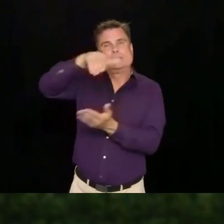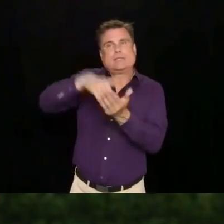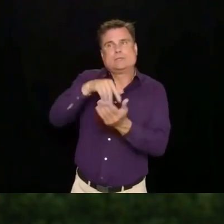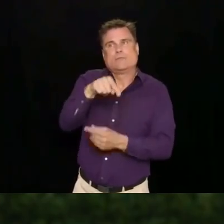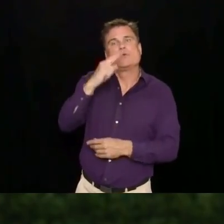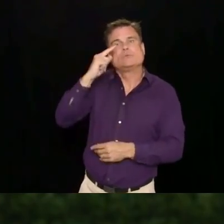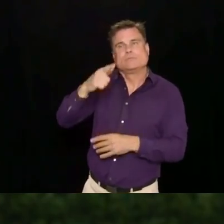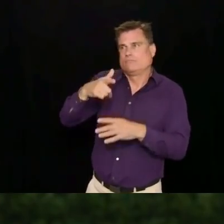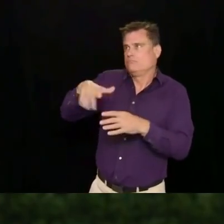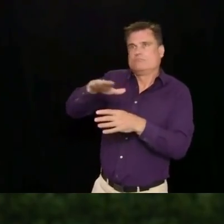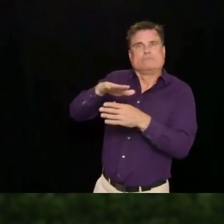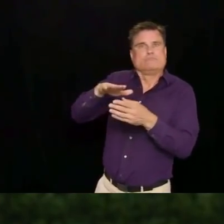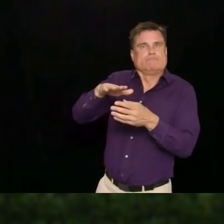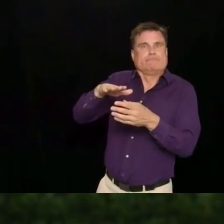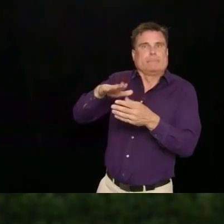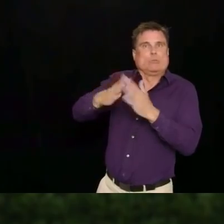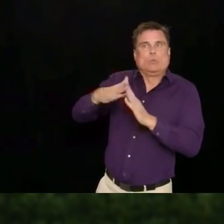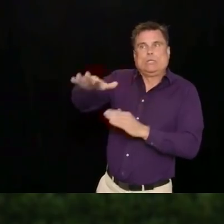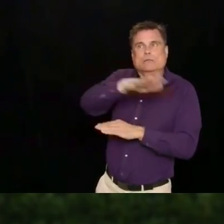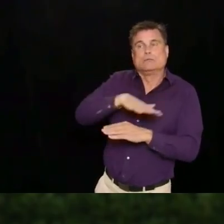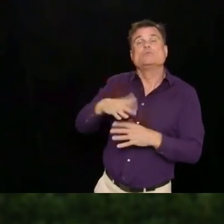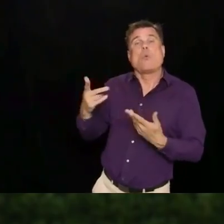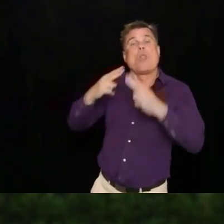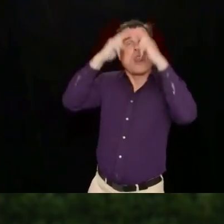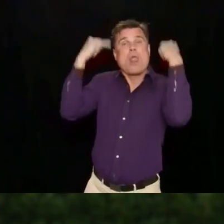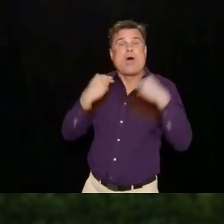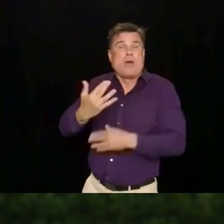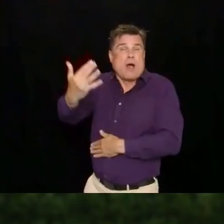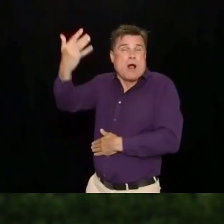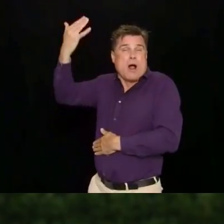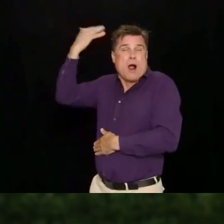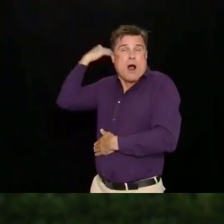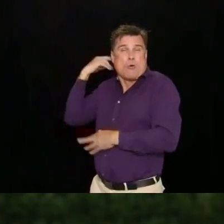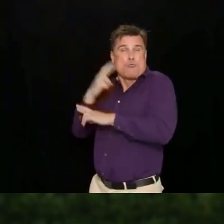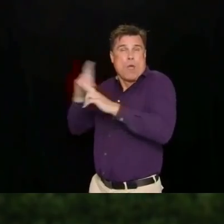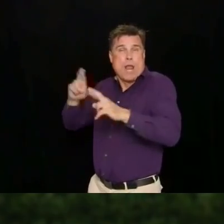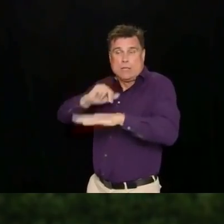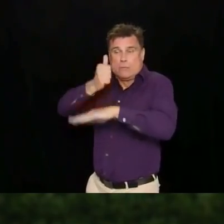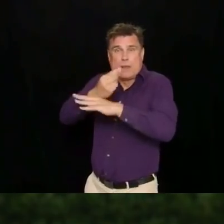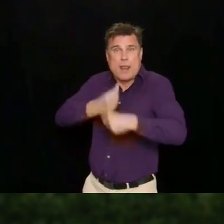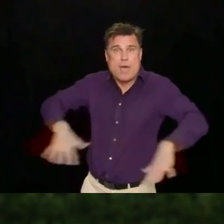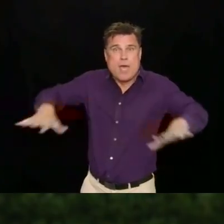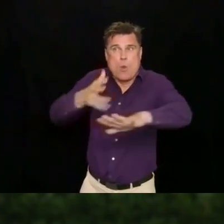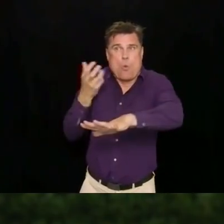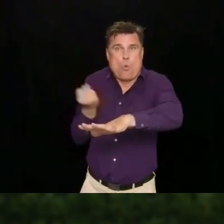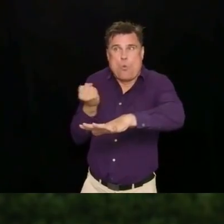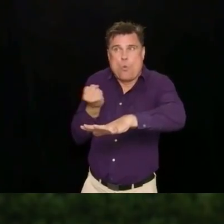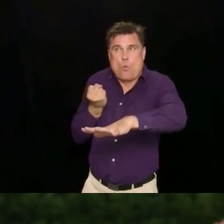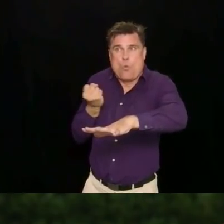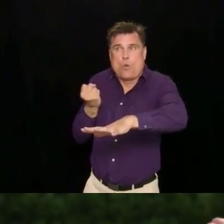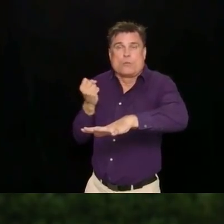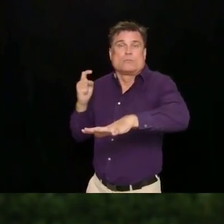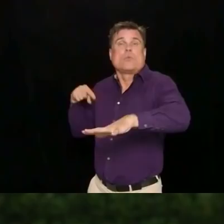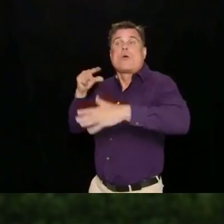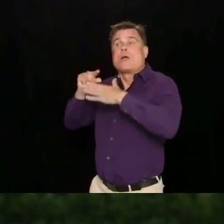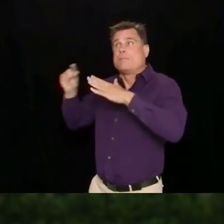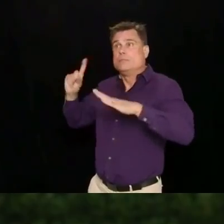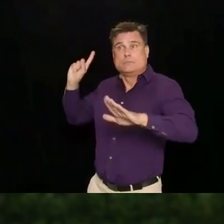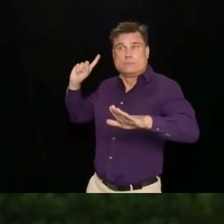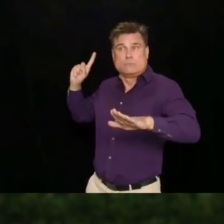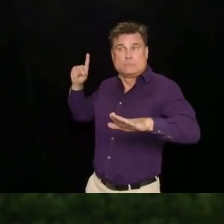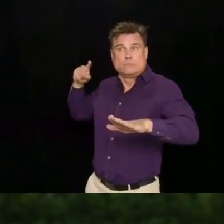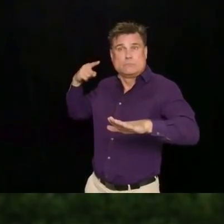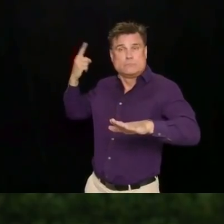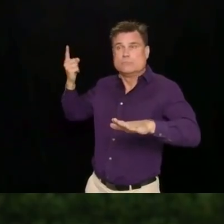vision started many decades ago, continues on with the work that our government is doing, that you're doing,